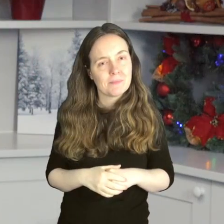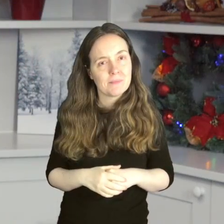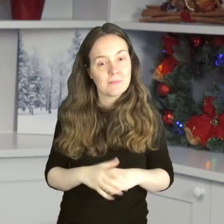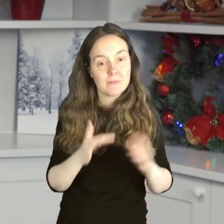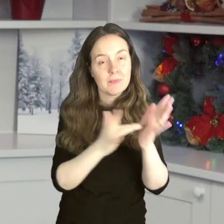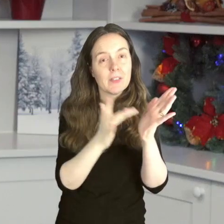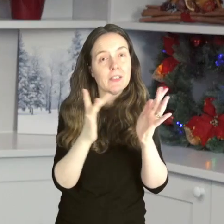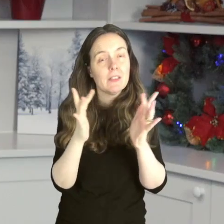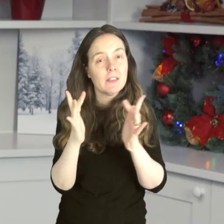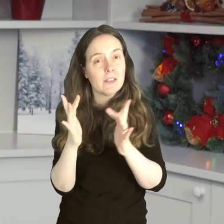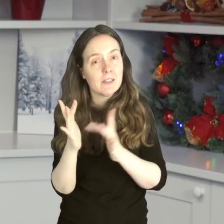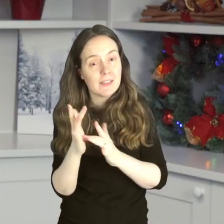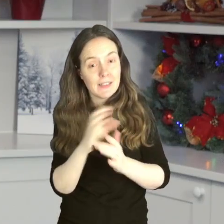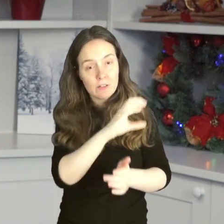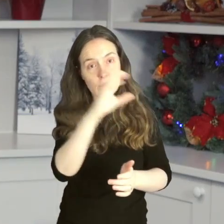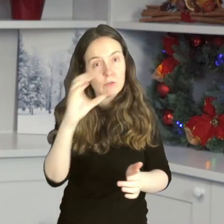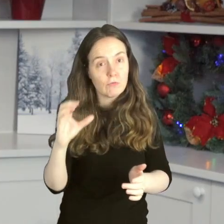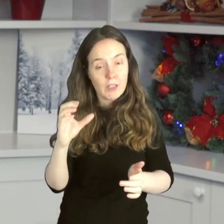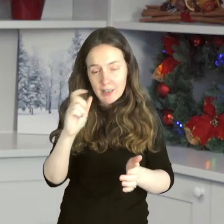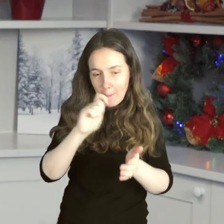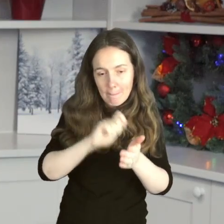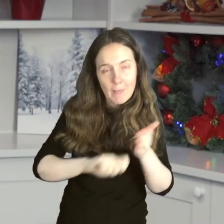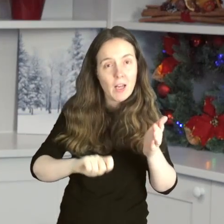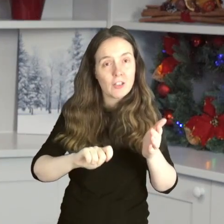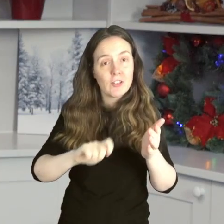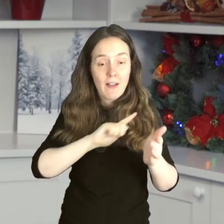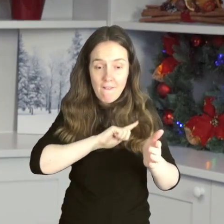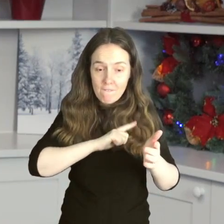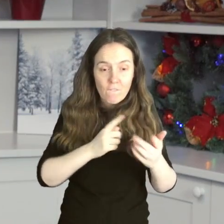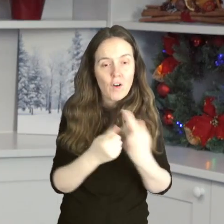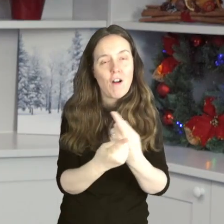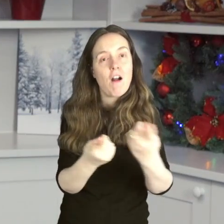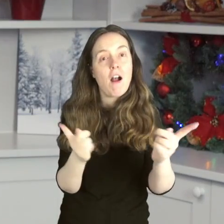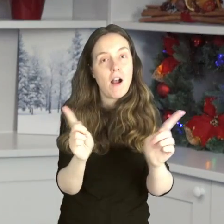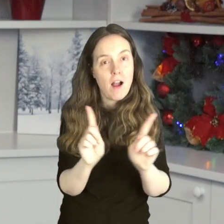Jesus Christ purchased for us